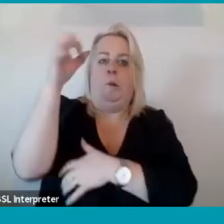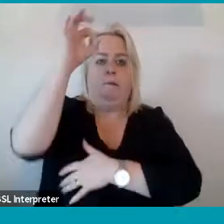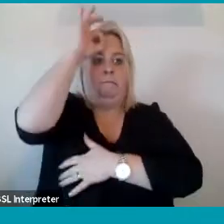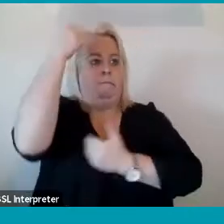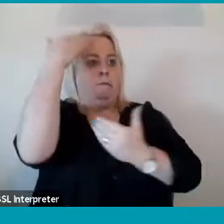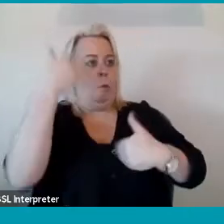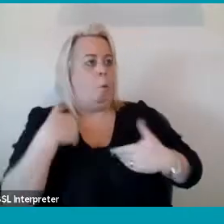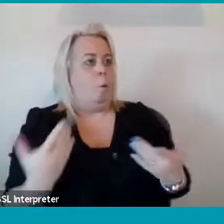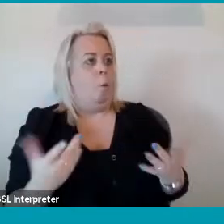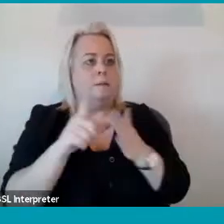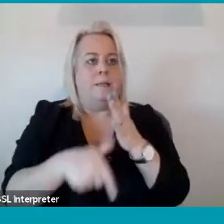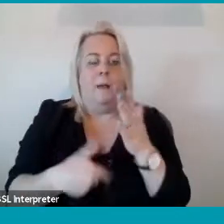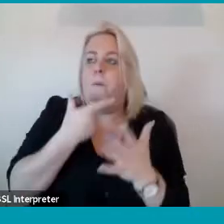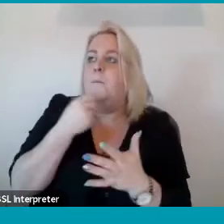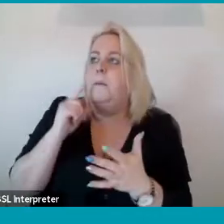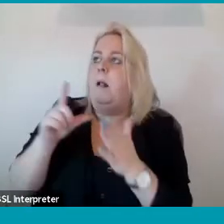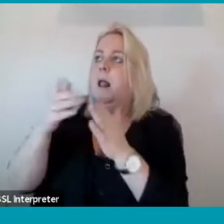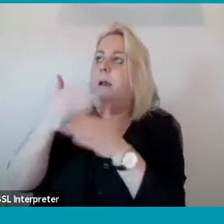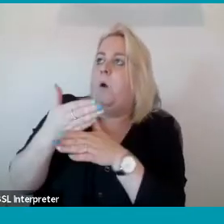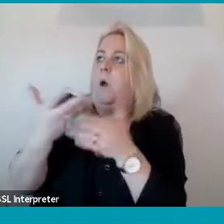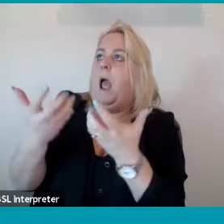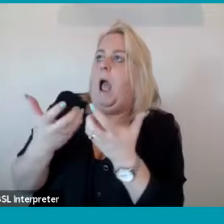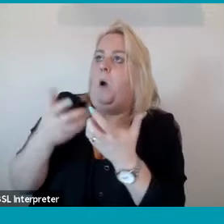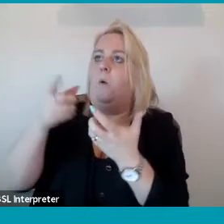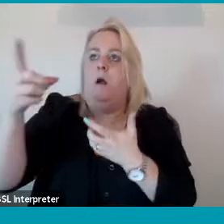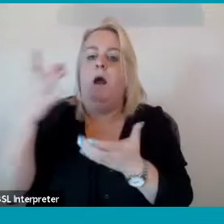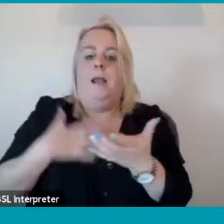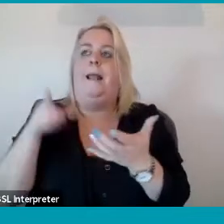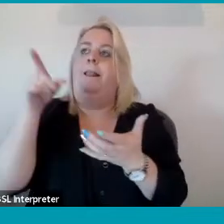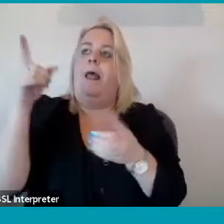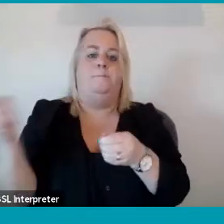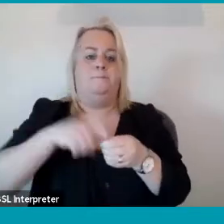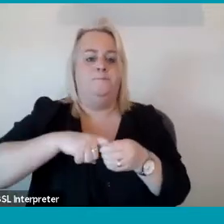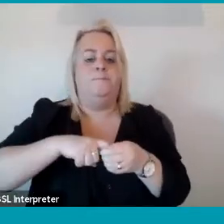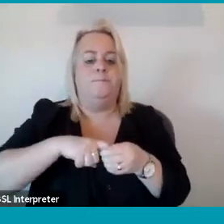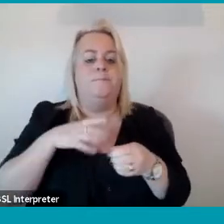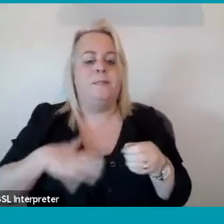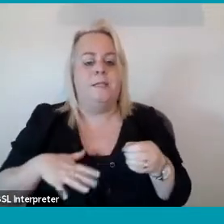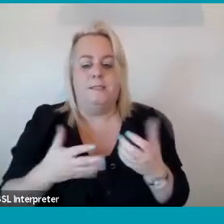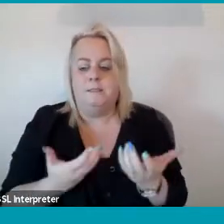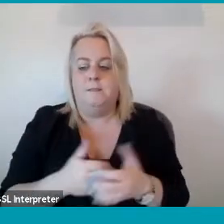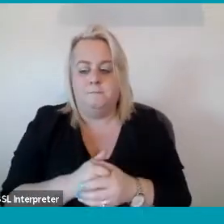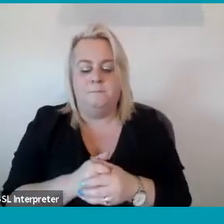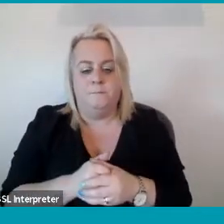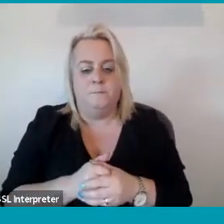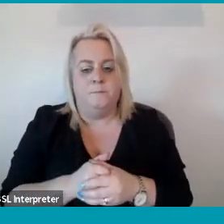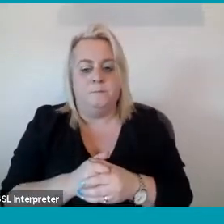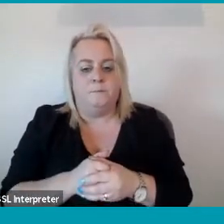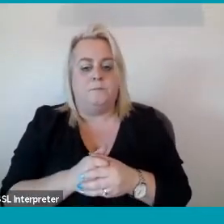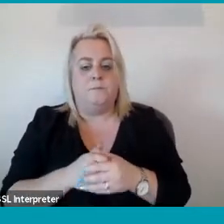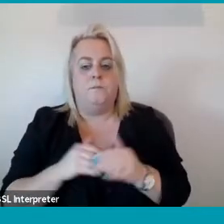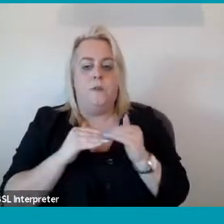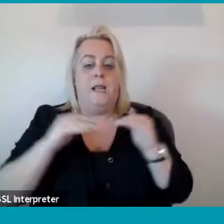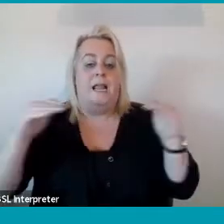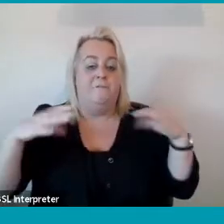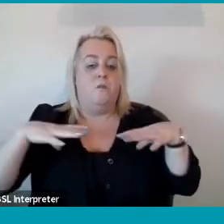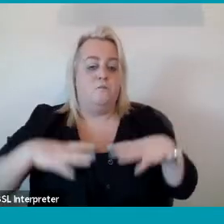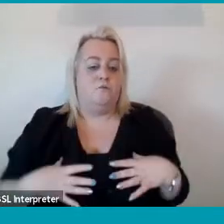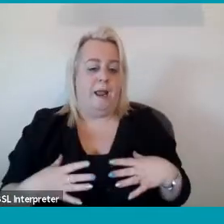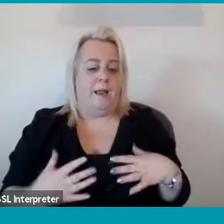of employing disabled people. And this is something we come across at Evenbreak quite a lot. So obviously in